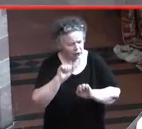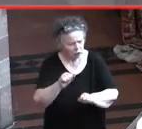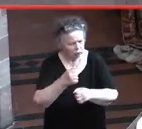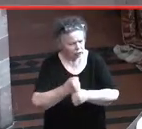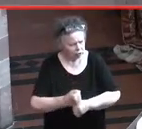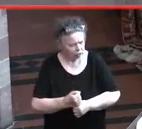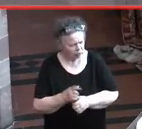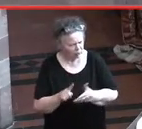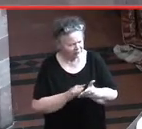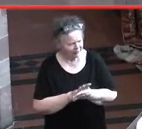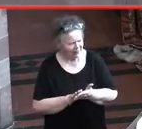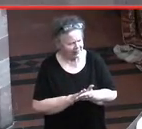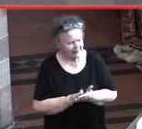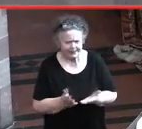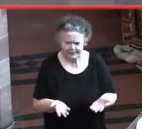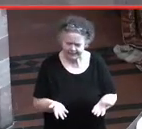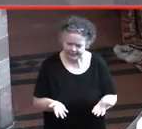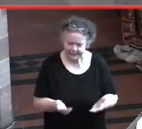denomination?